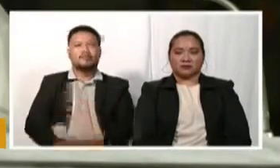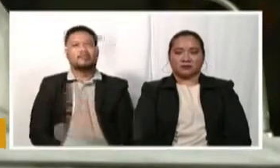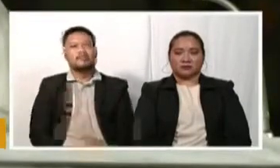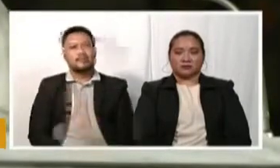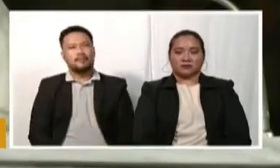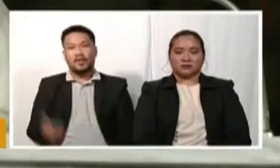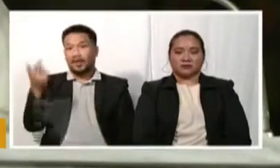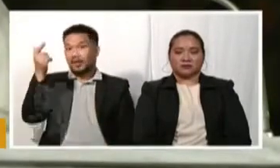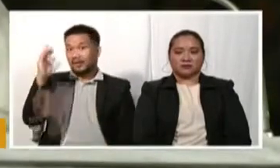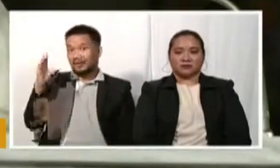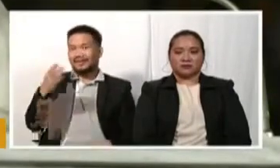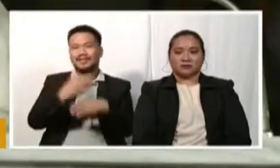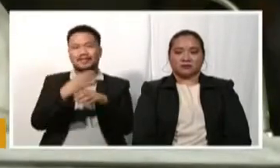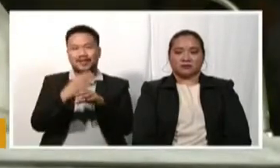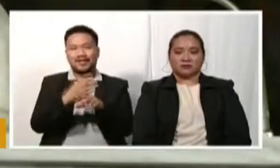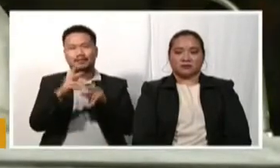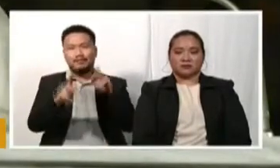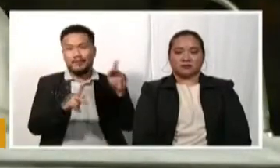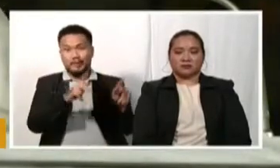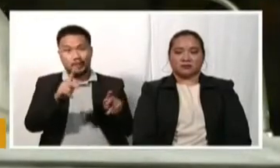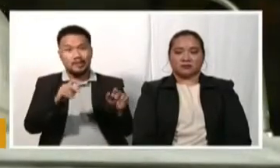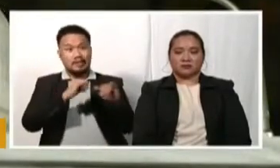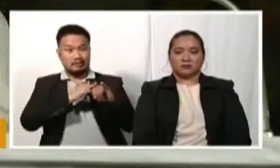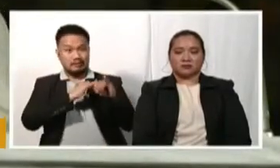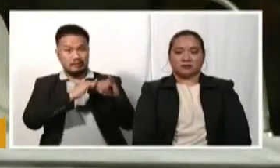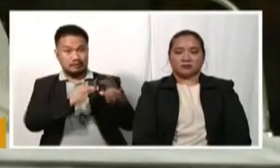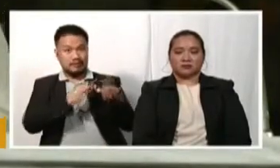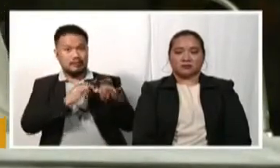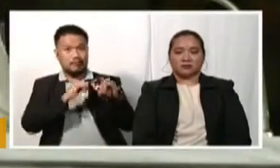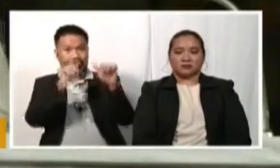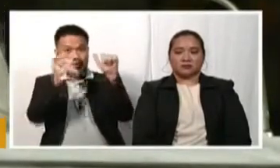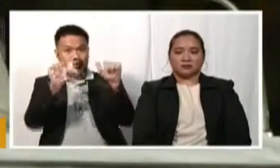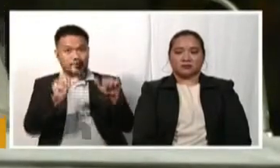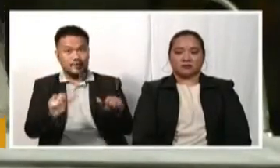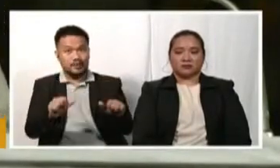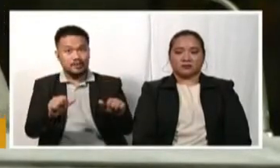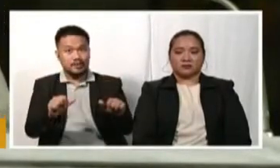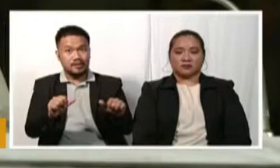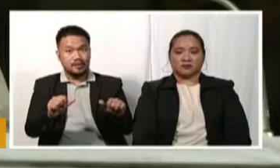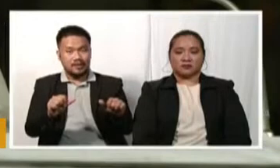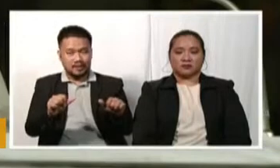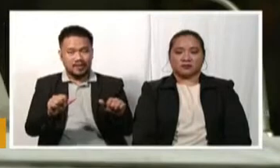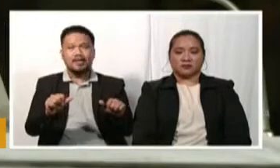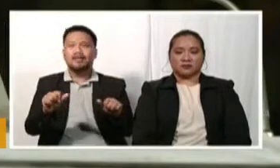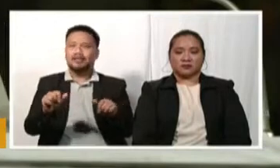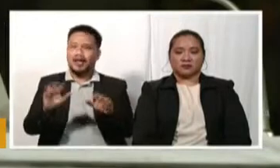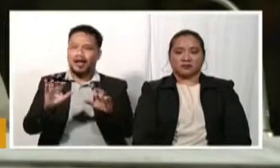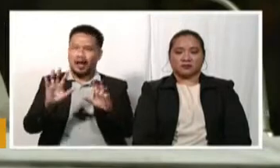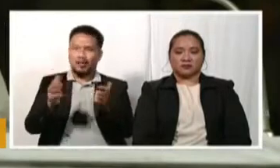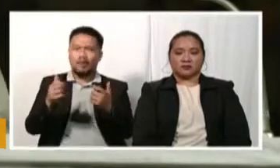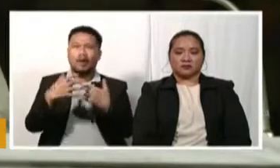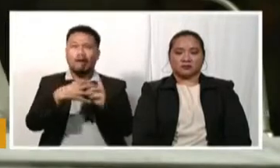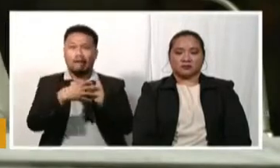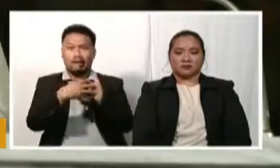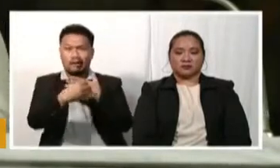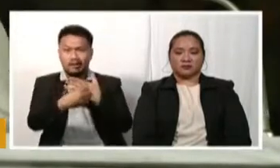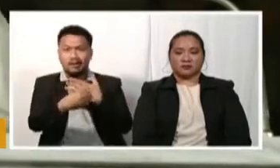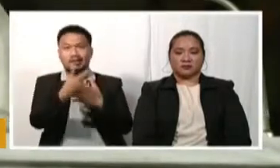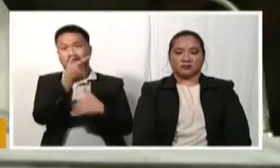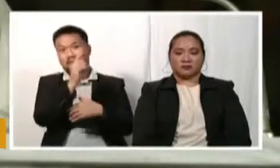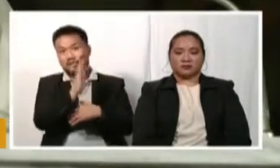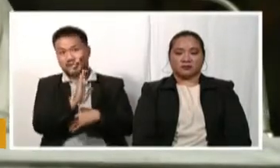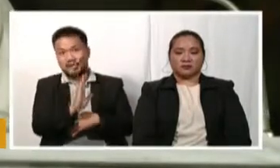God created man in his image. In the image of God, he created him.